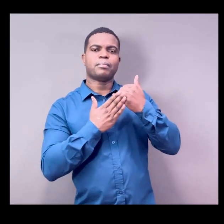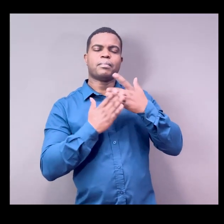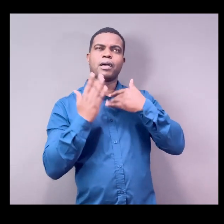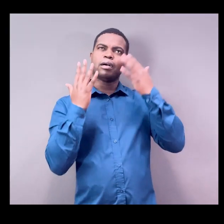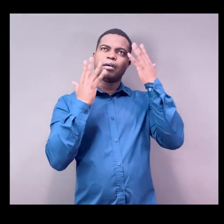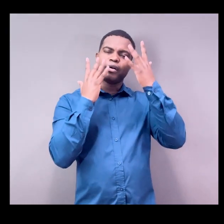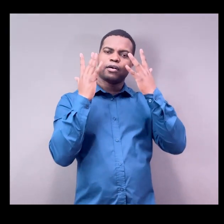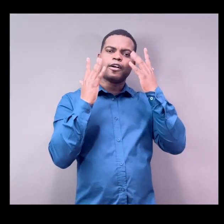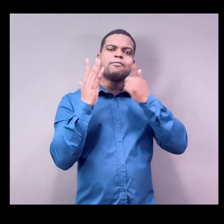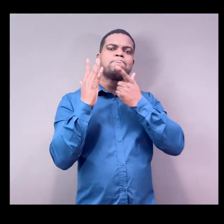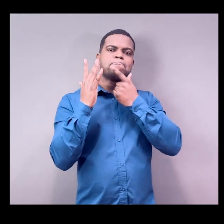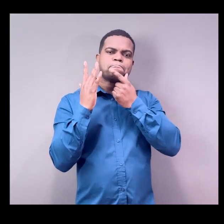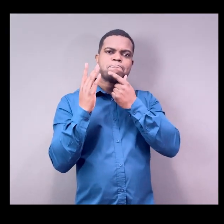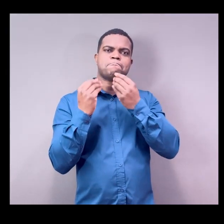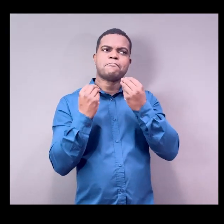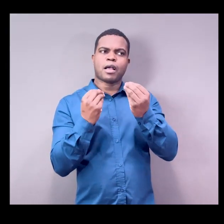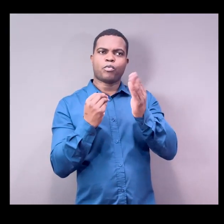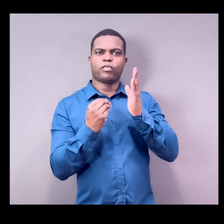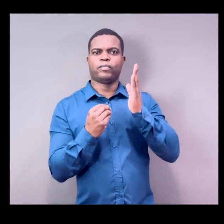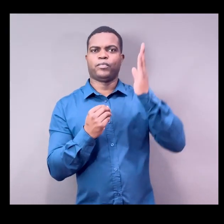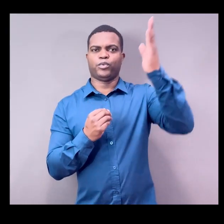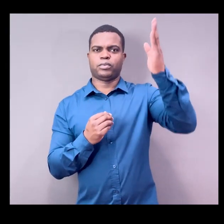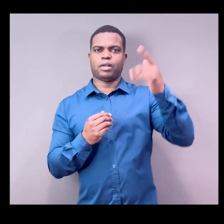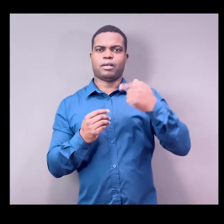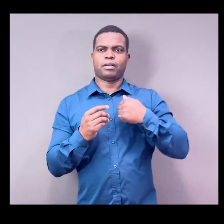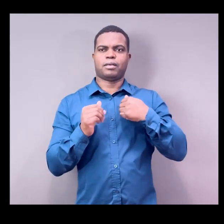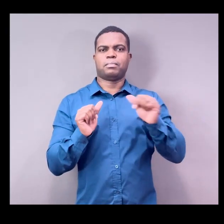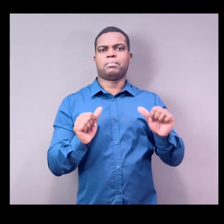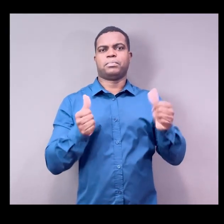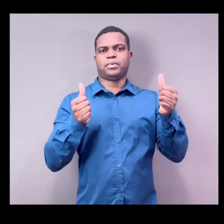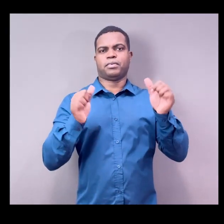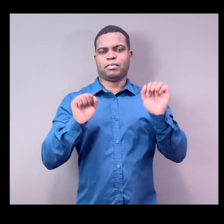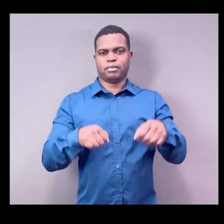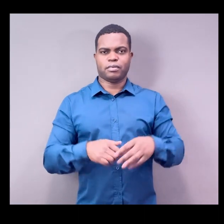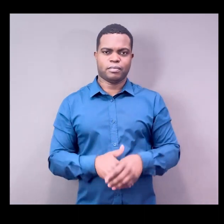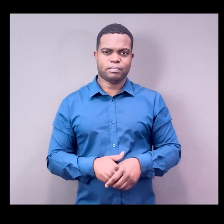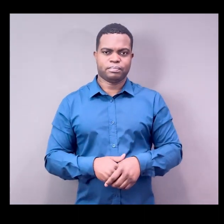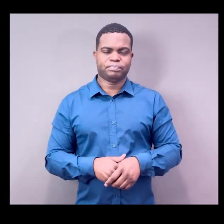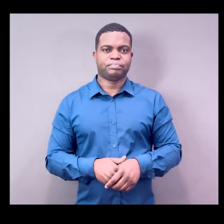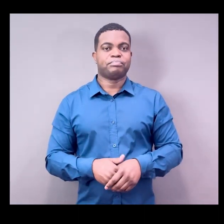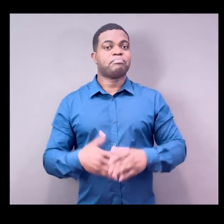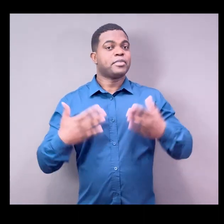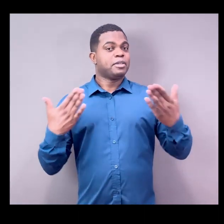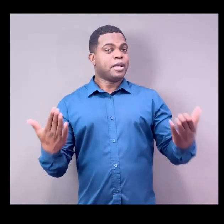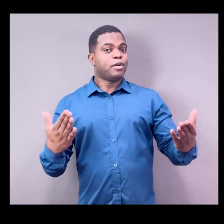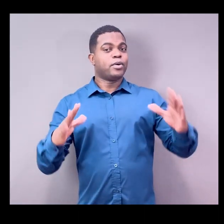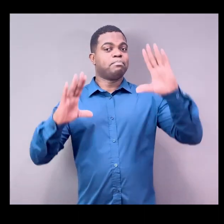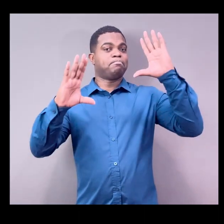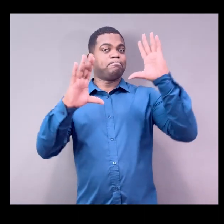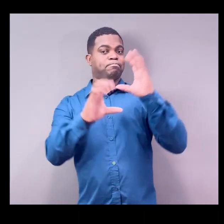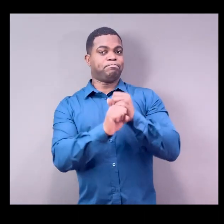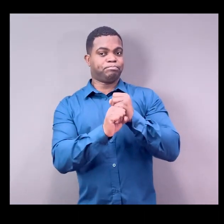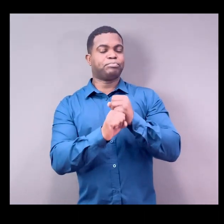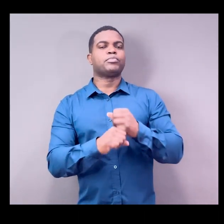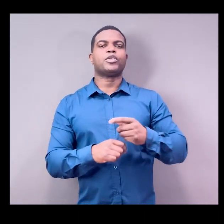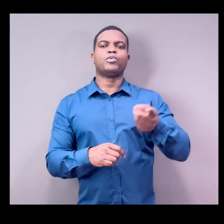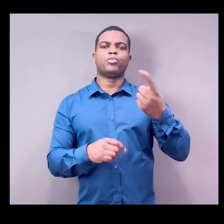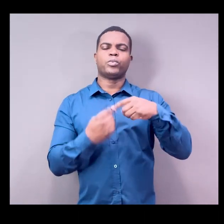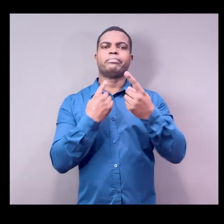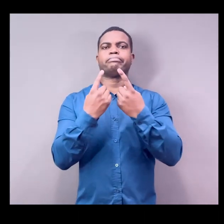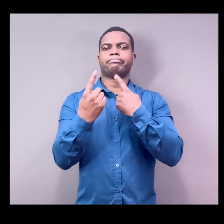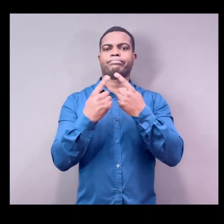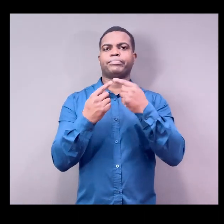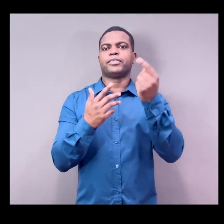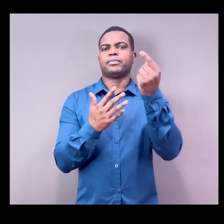use them to improve future engagement efforts. In summary, we have talked